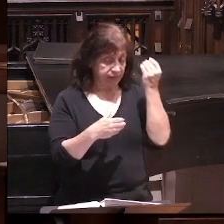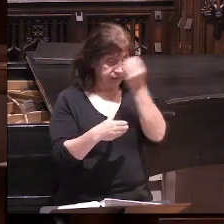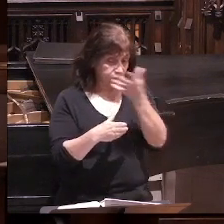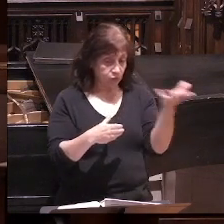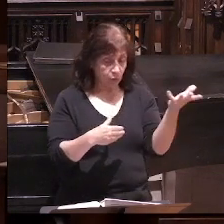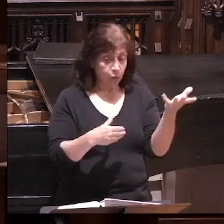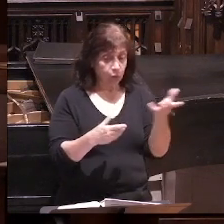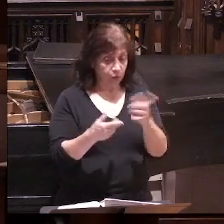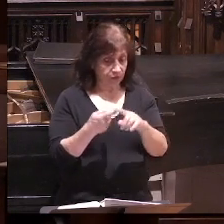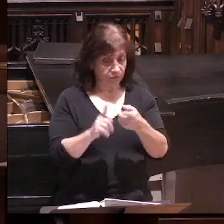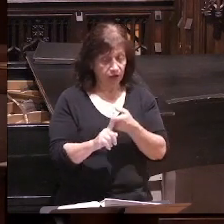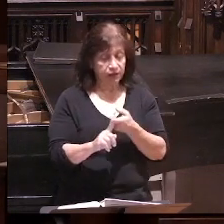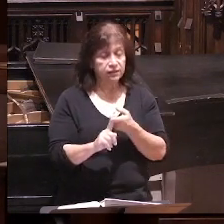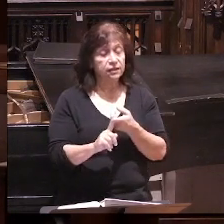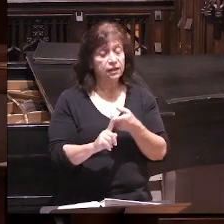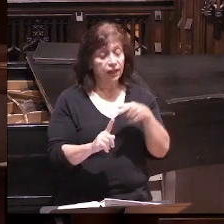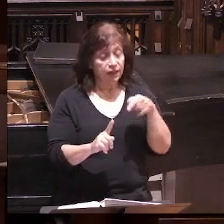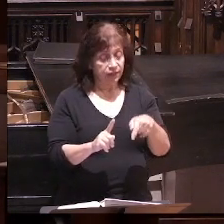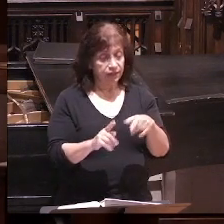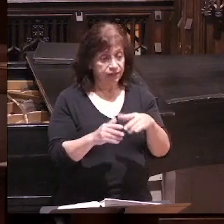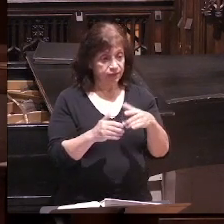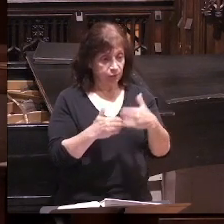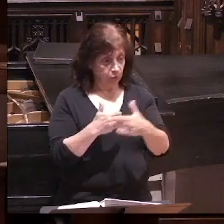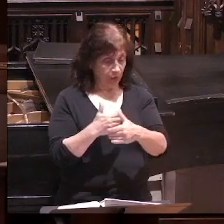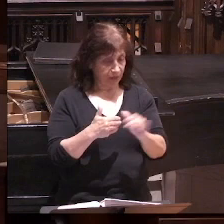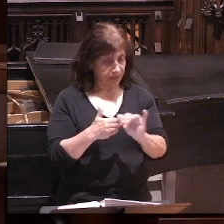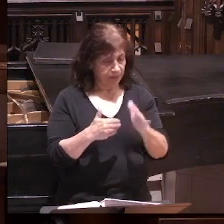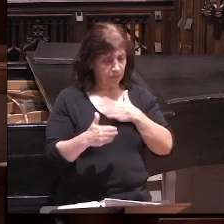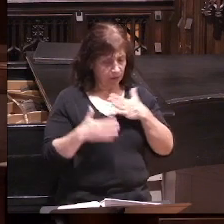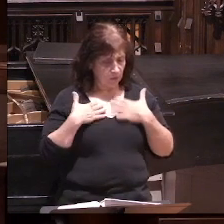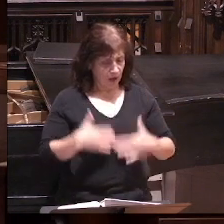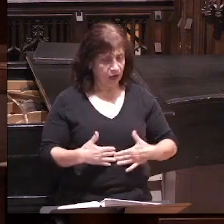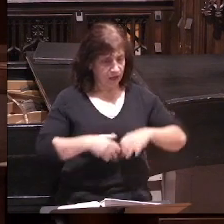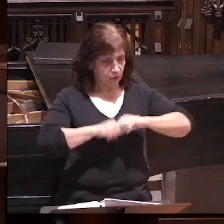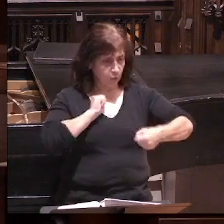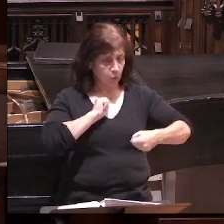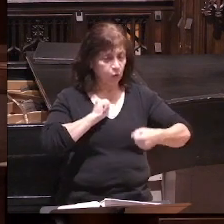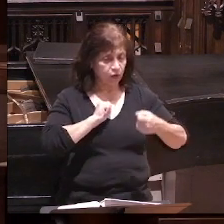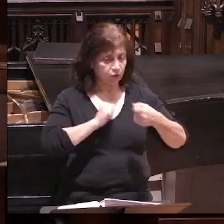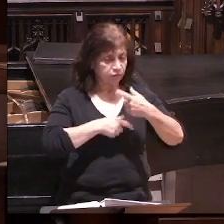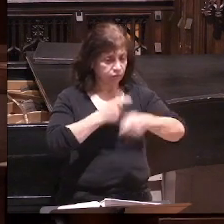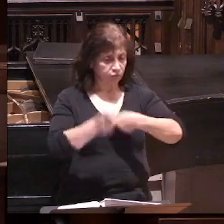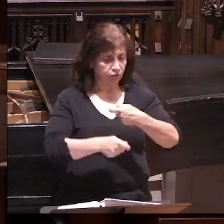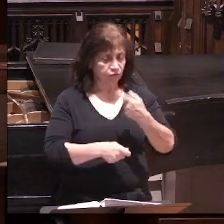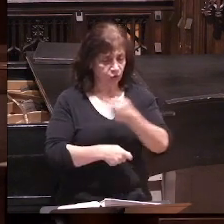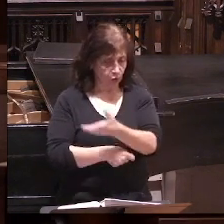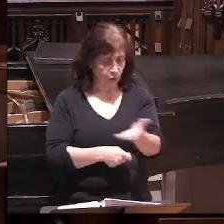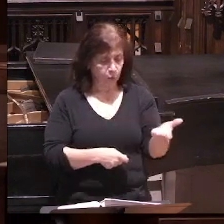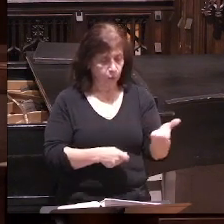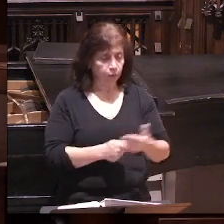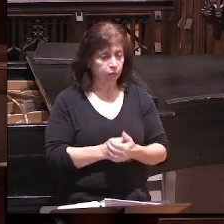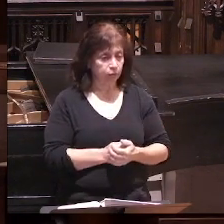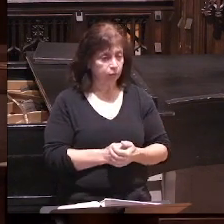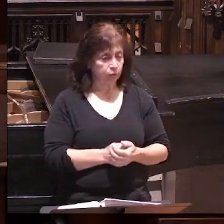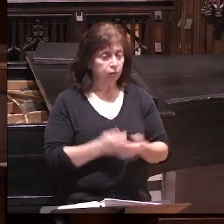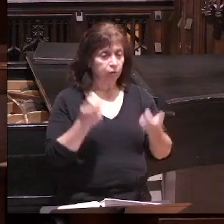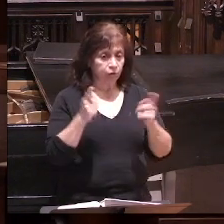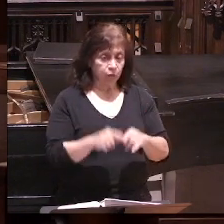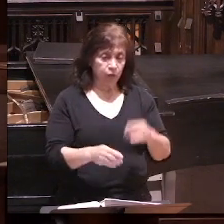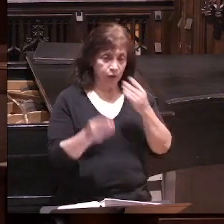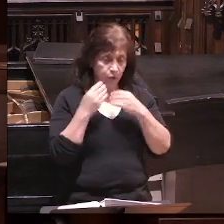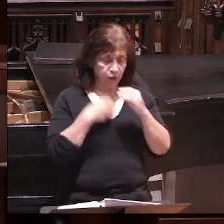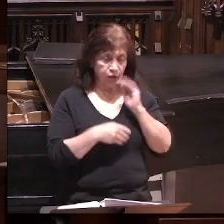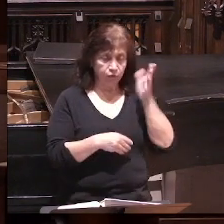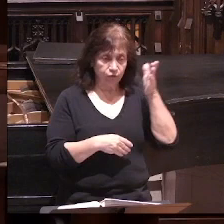his beloved friends, "This is my body, broken for you. And when you do this